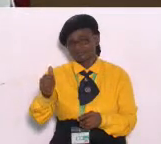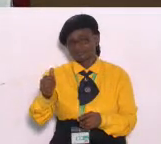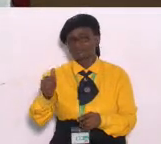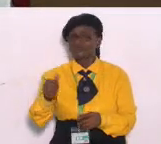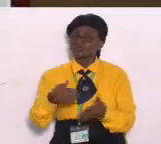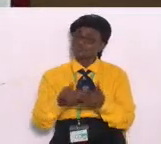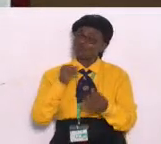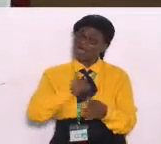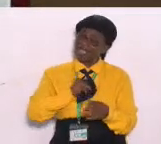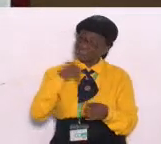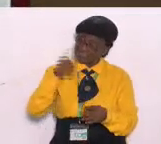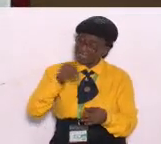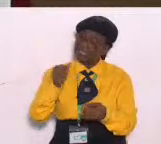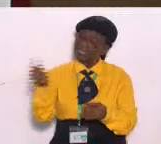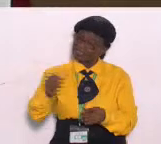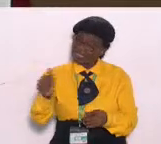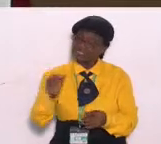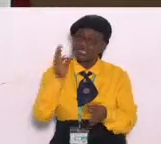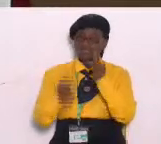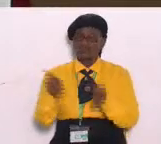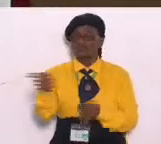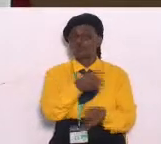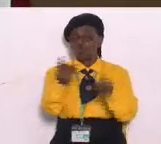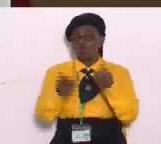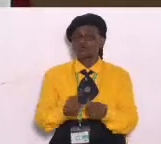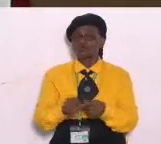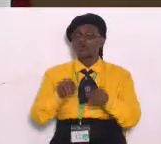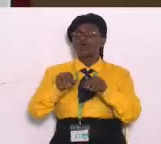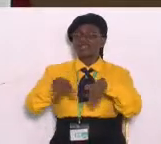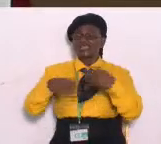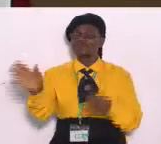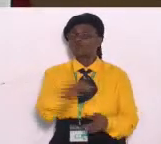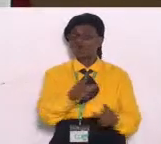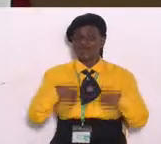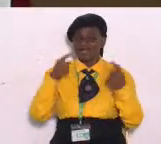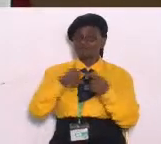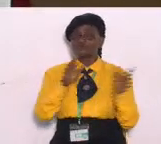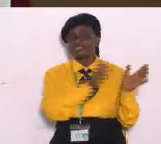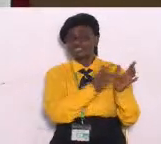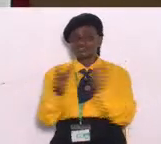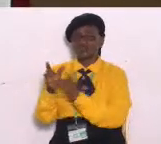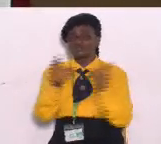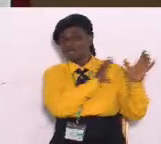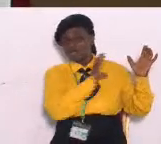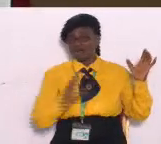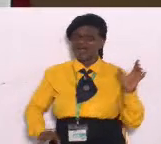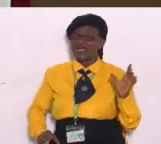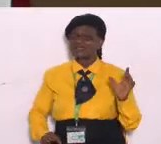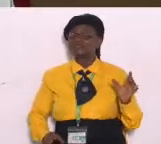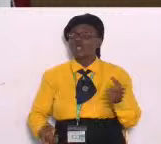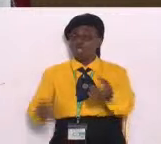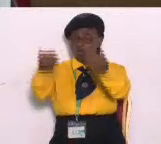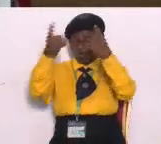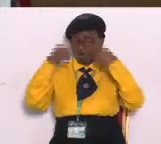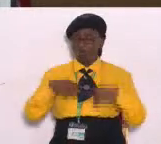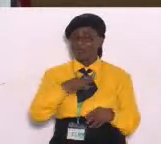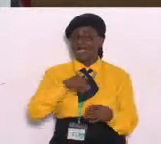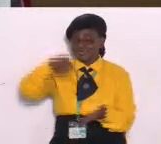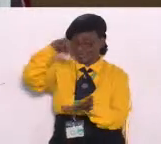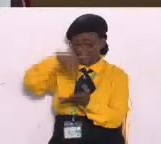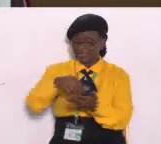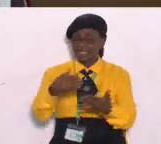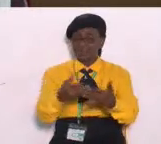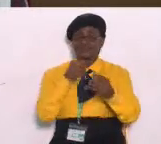Before I say 10, if you want to give your life to Jesus, come very quickly, come and stand before the